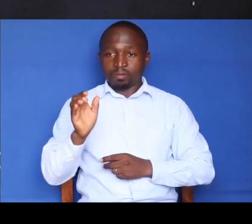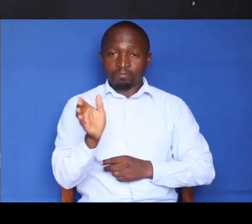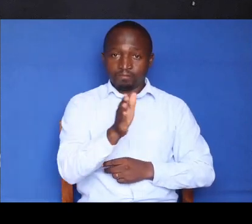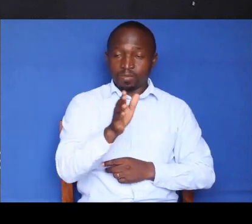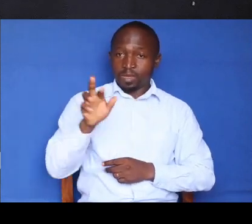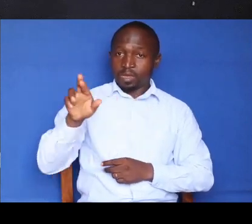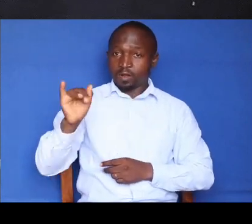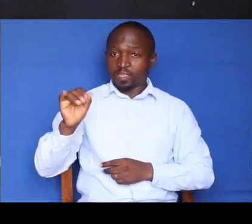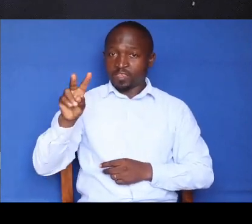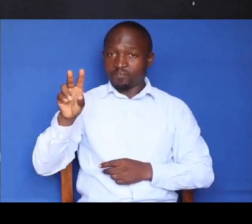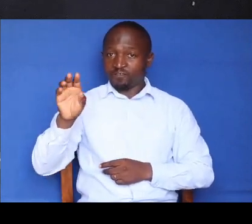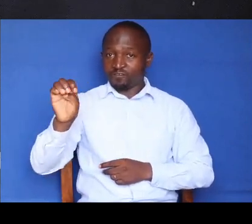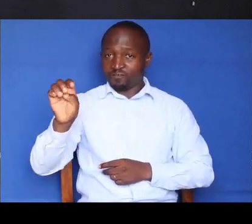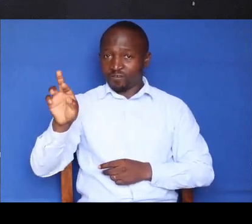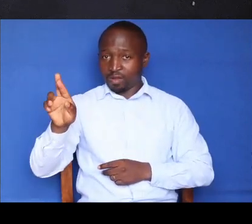rejuvenation.